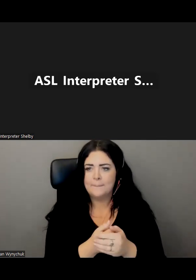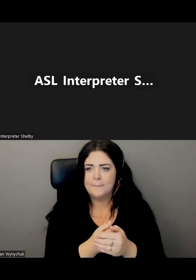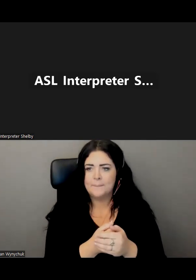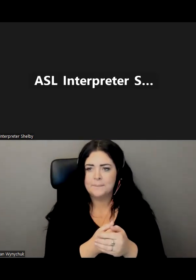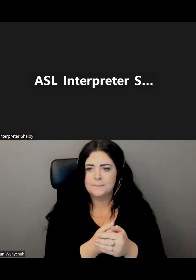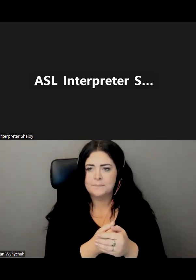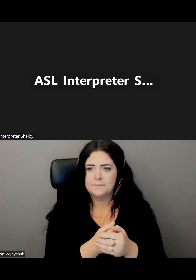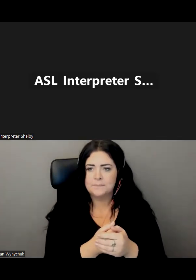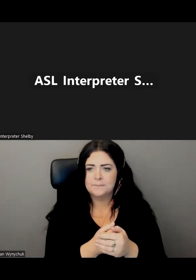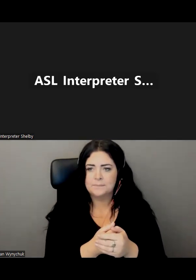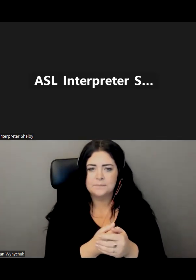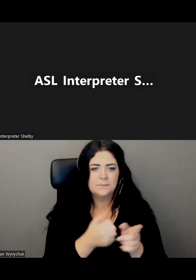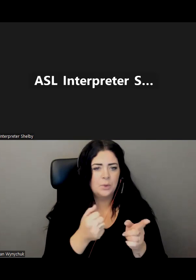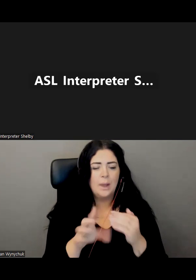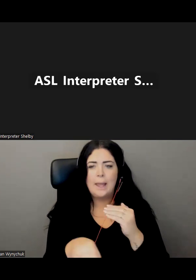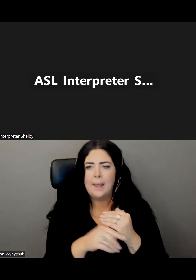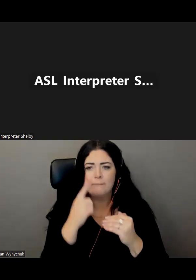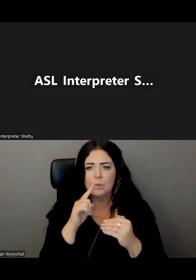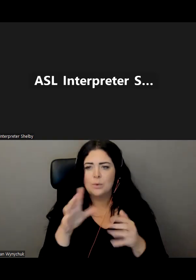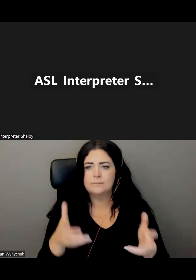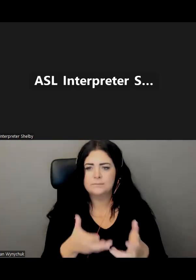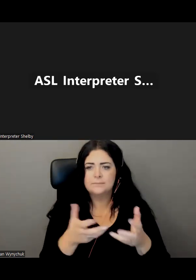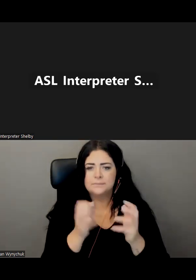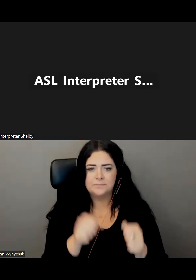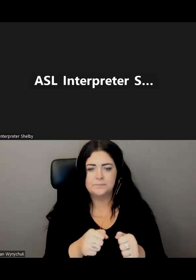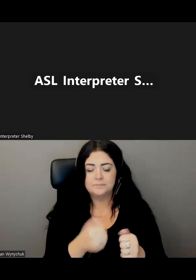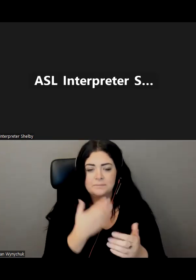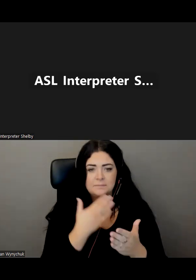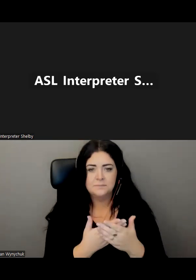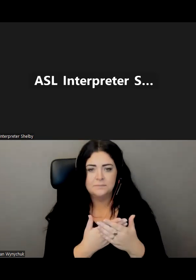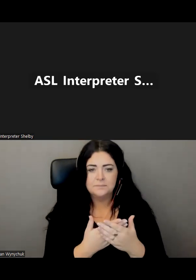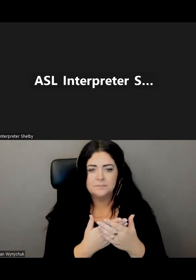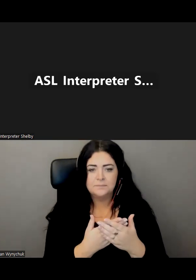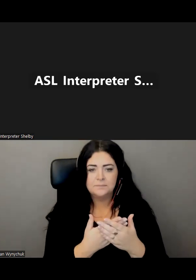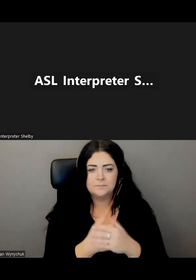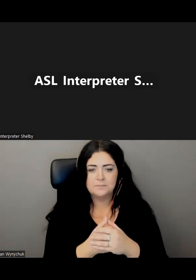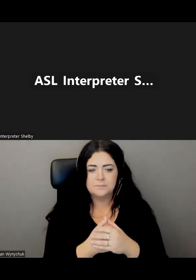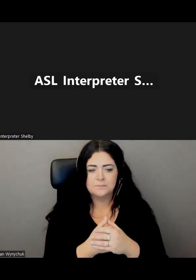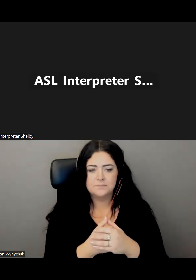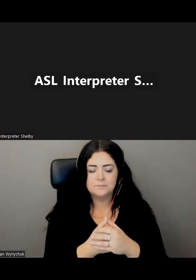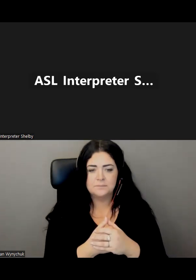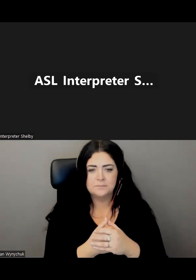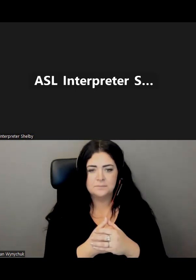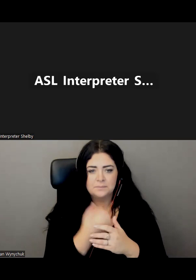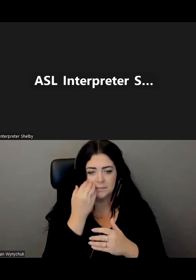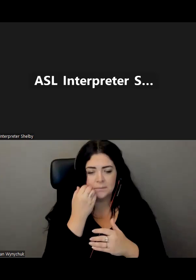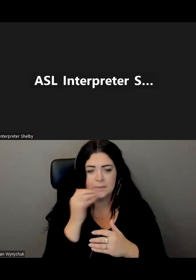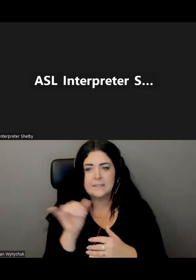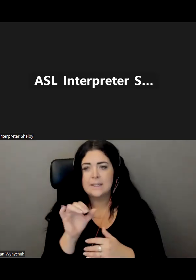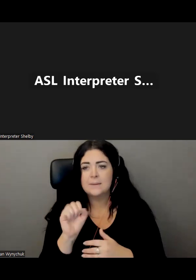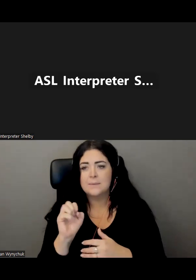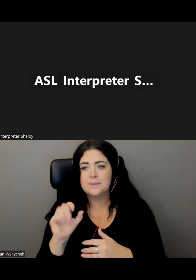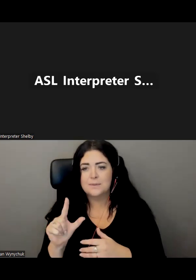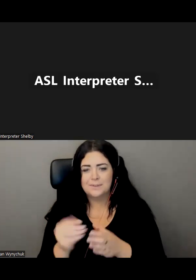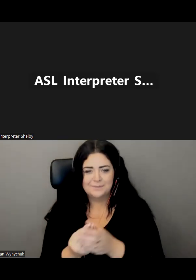the top of a salad as a few extra leaves. So those are really great. And you can also do it with soil grown lettuce as well. So